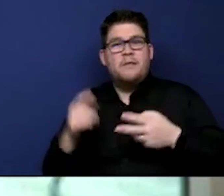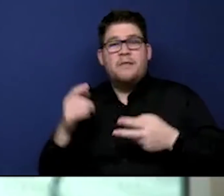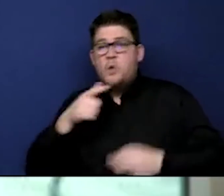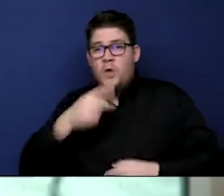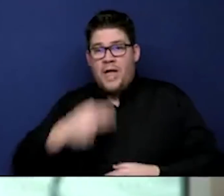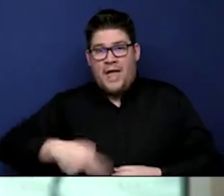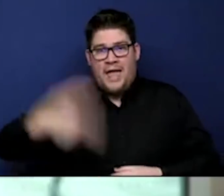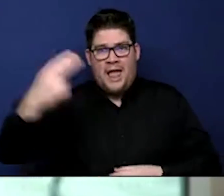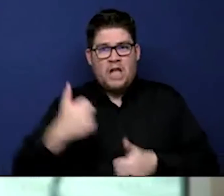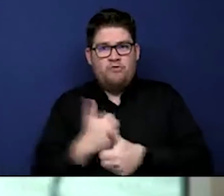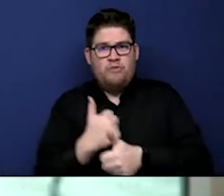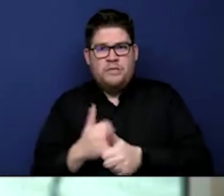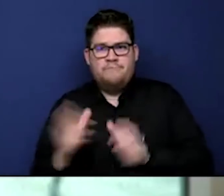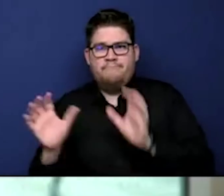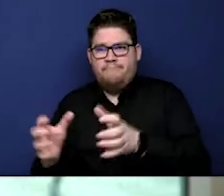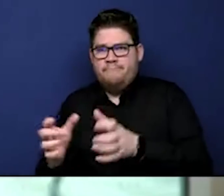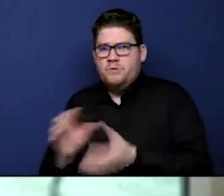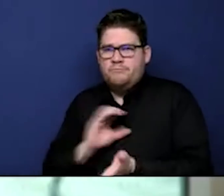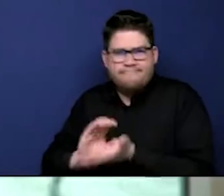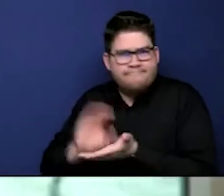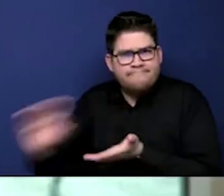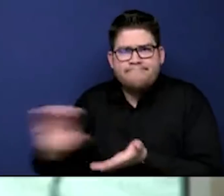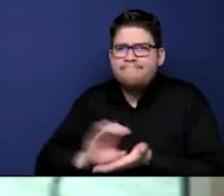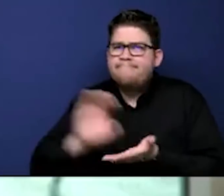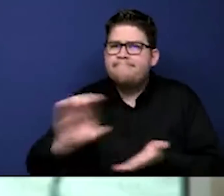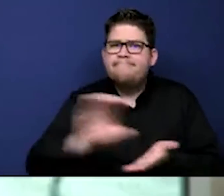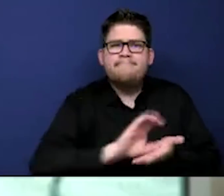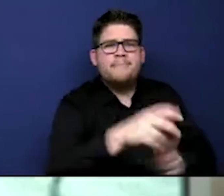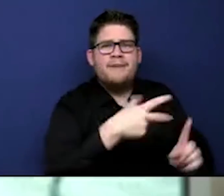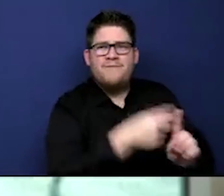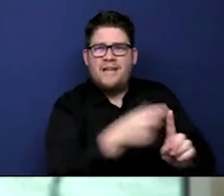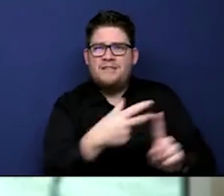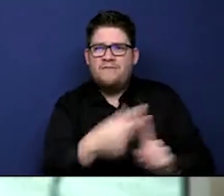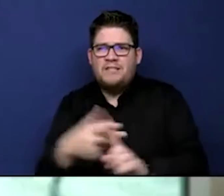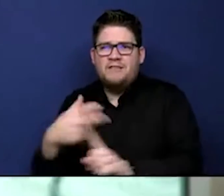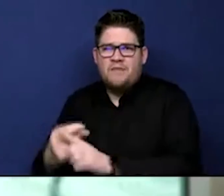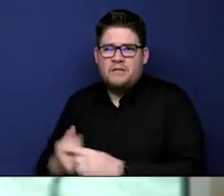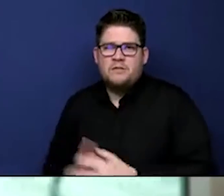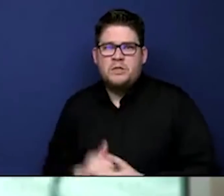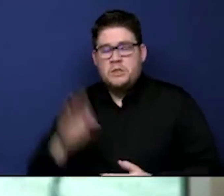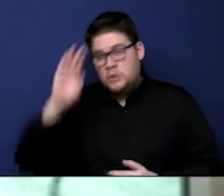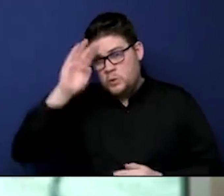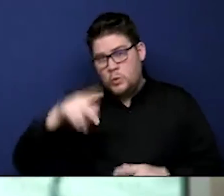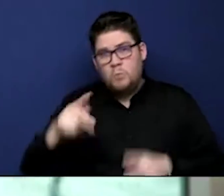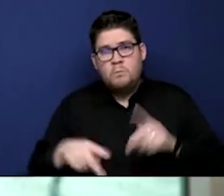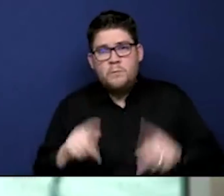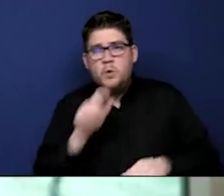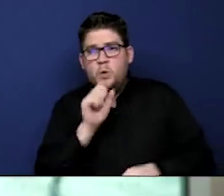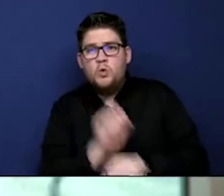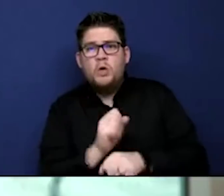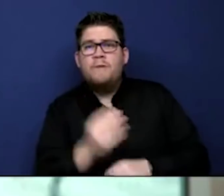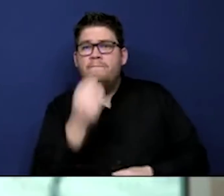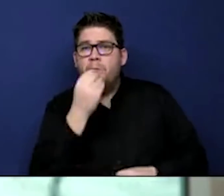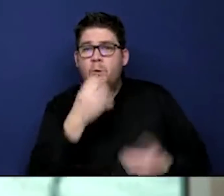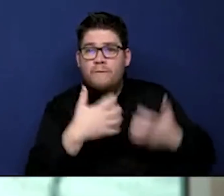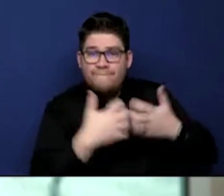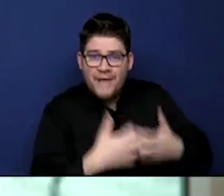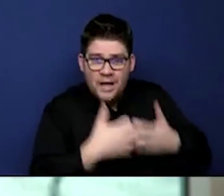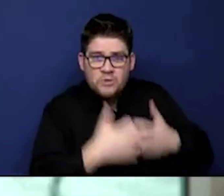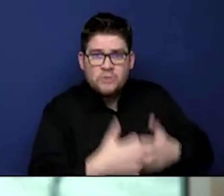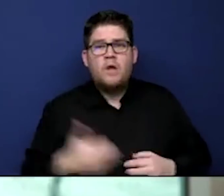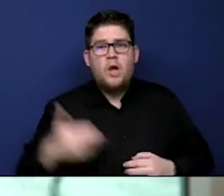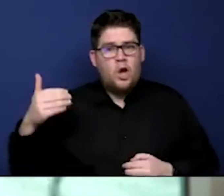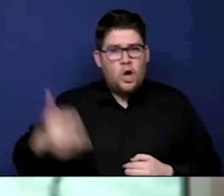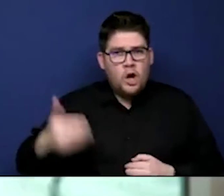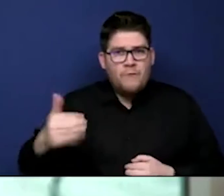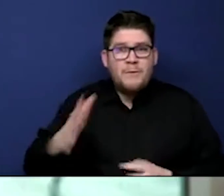highest risk. And we absolutely recognize, there's people who work in our food processing plants. Often both parents